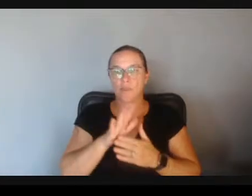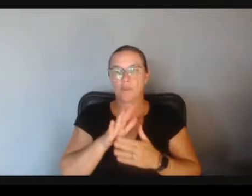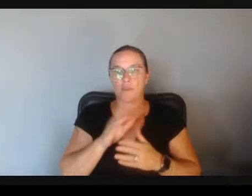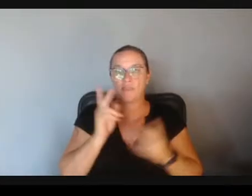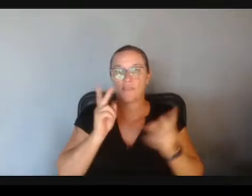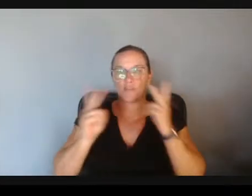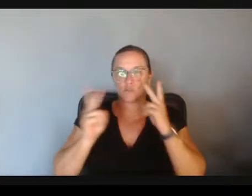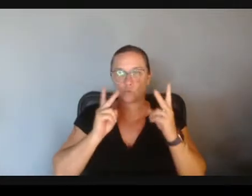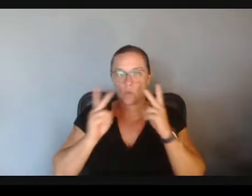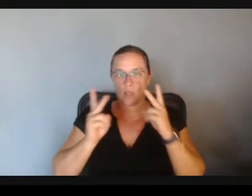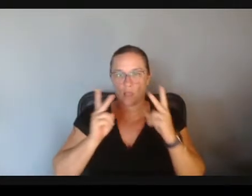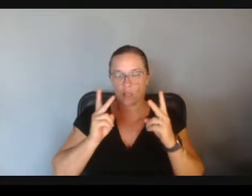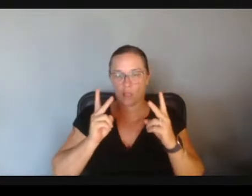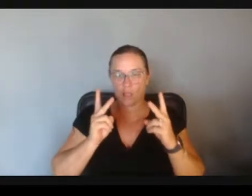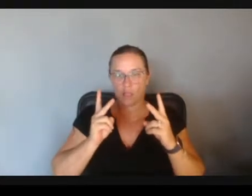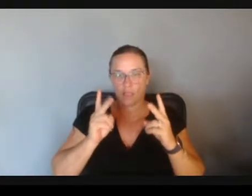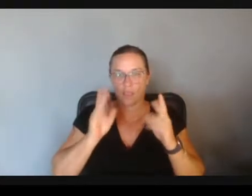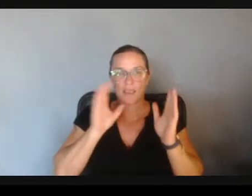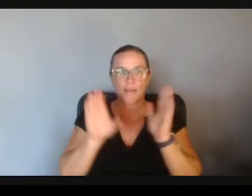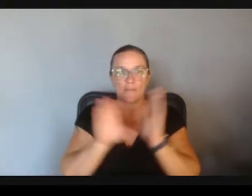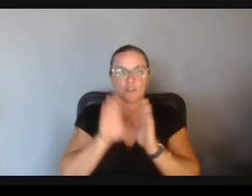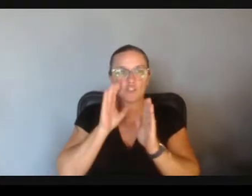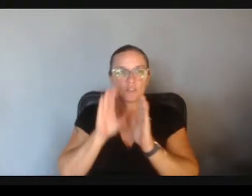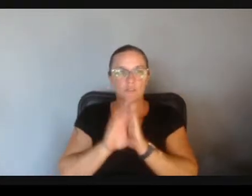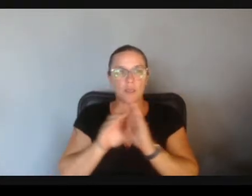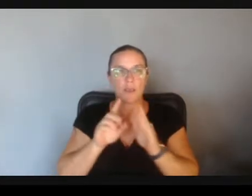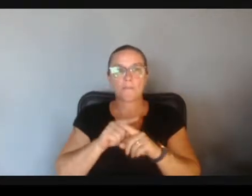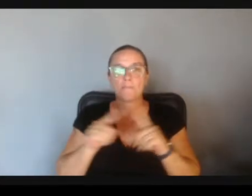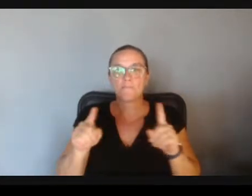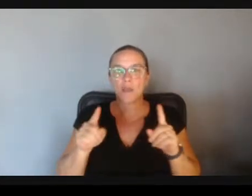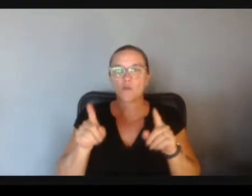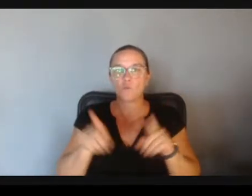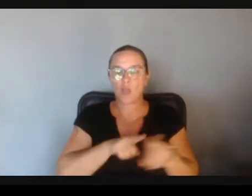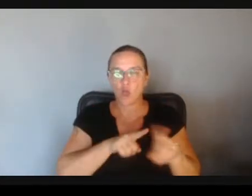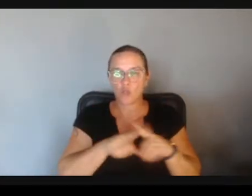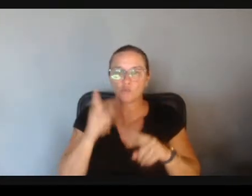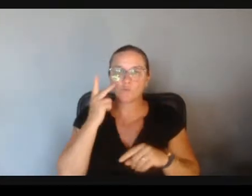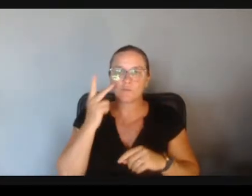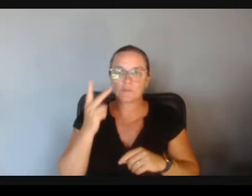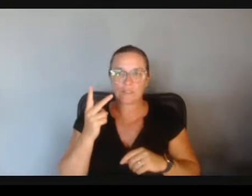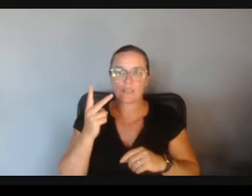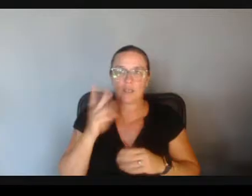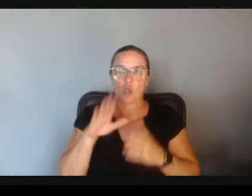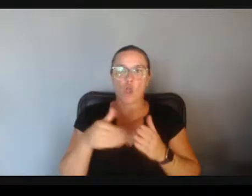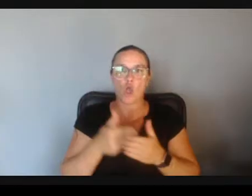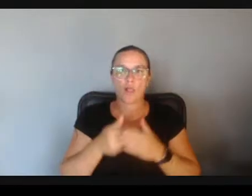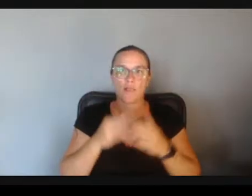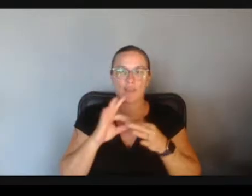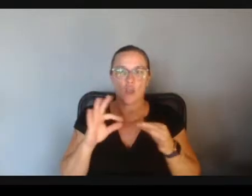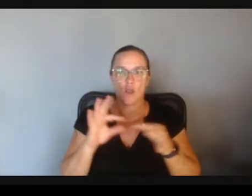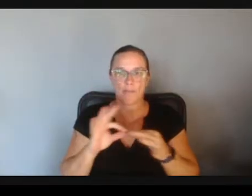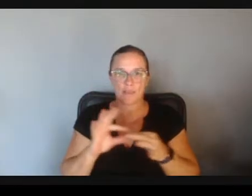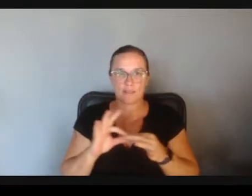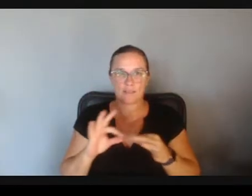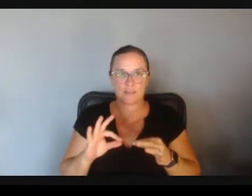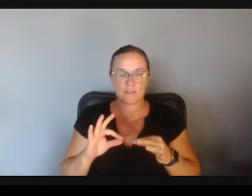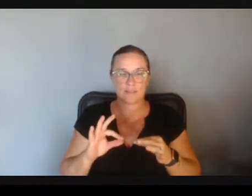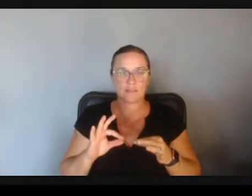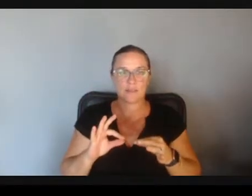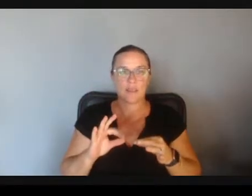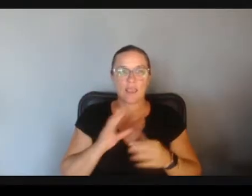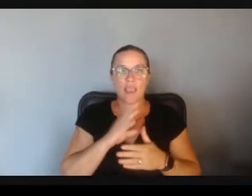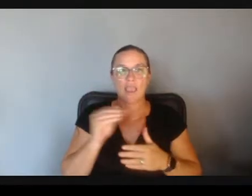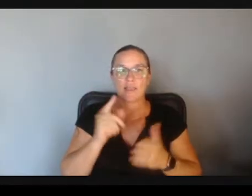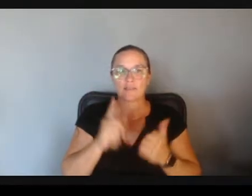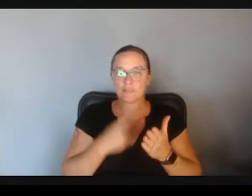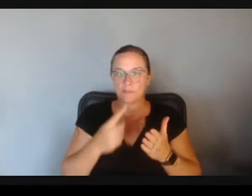visual imagery that's happening, but we also see all the comments in there. And